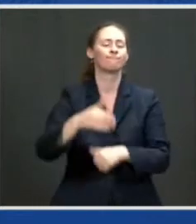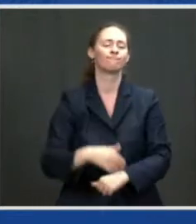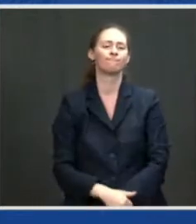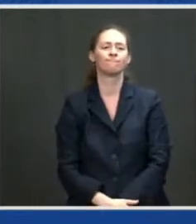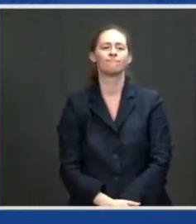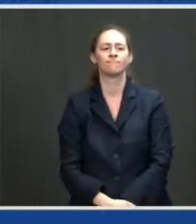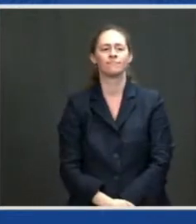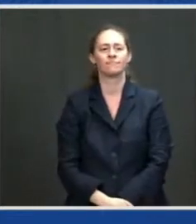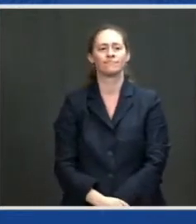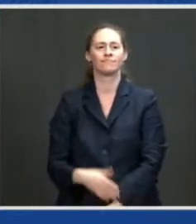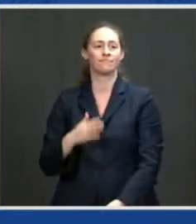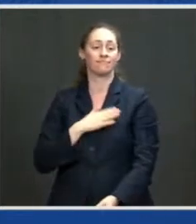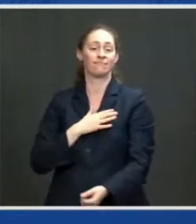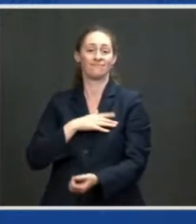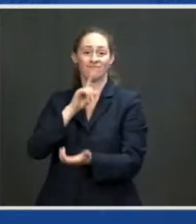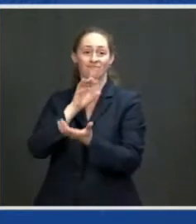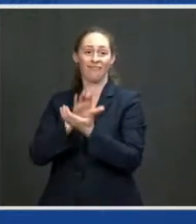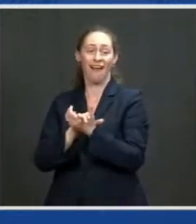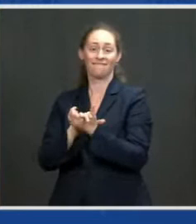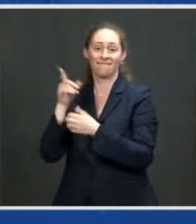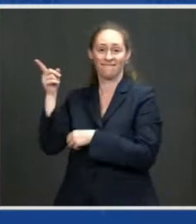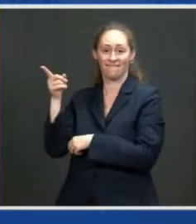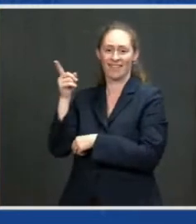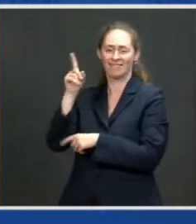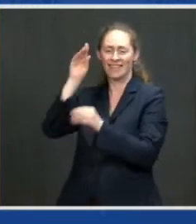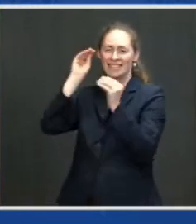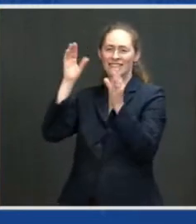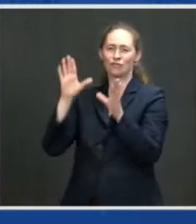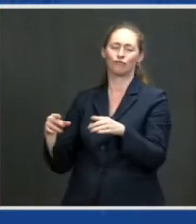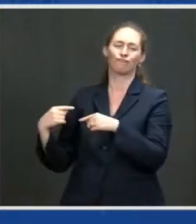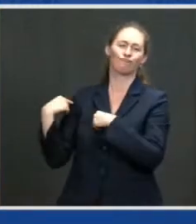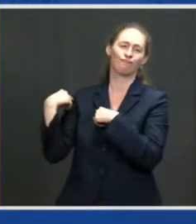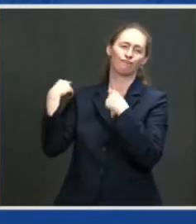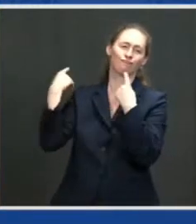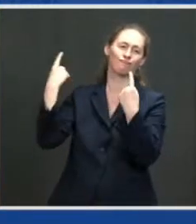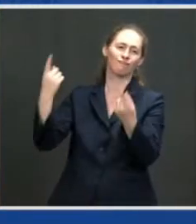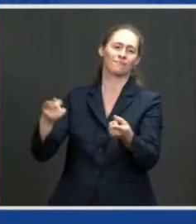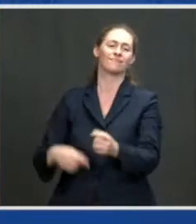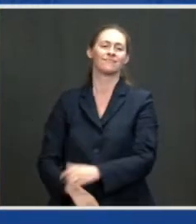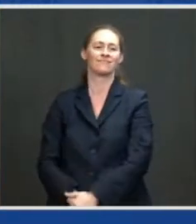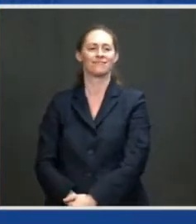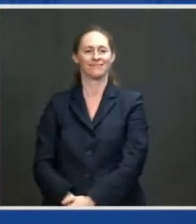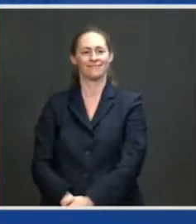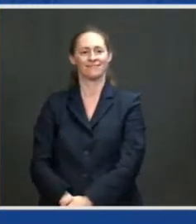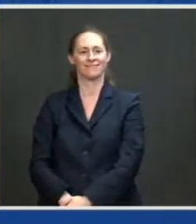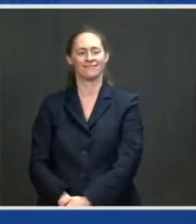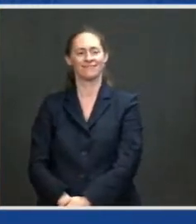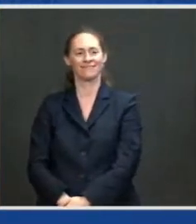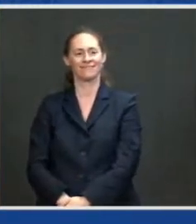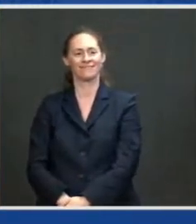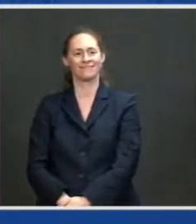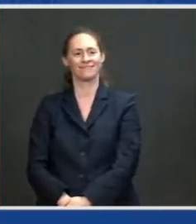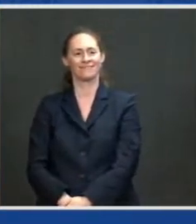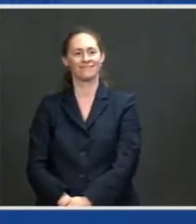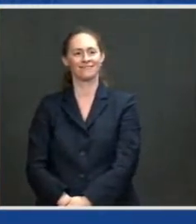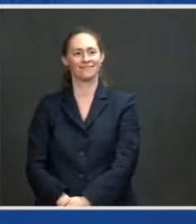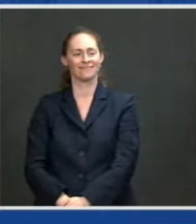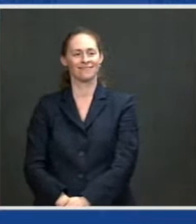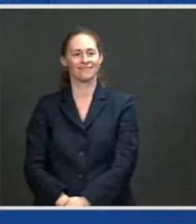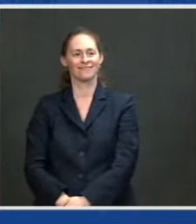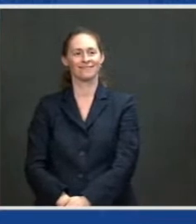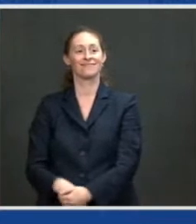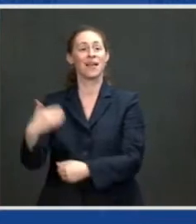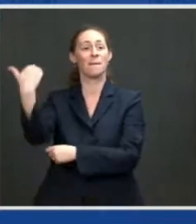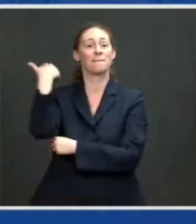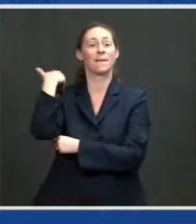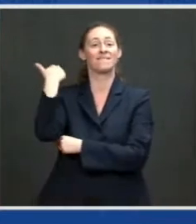a teacher for a long time, she used to be about 10 years younger than me. Now she's 30 years younger than me. And she